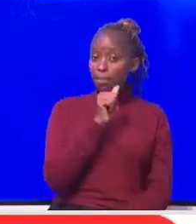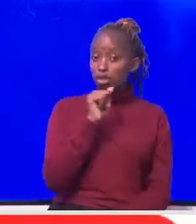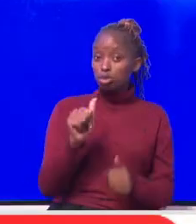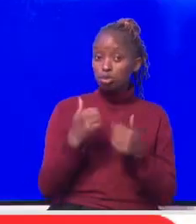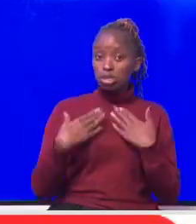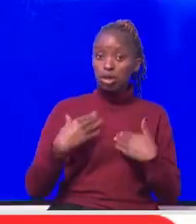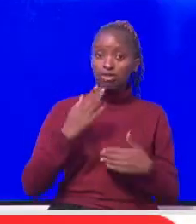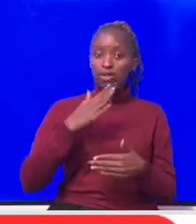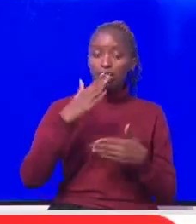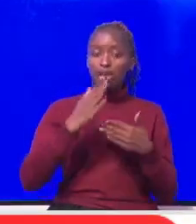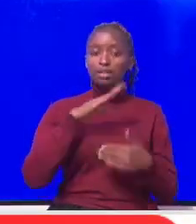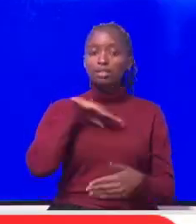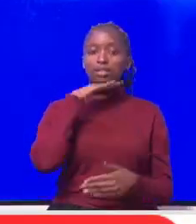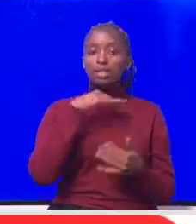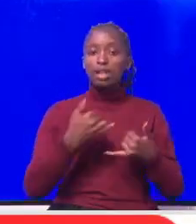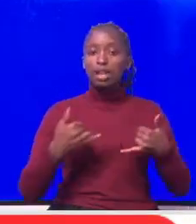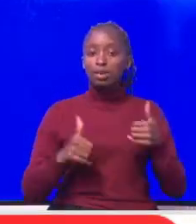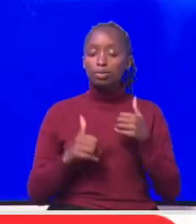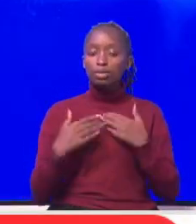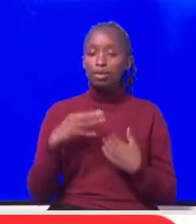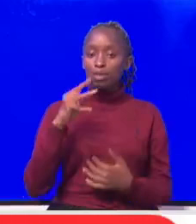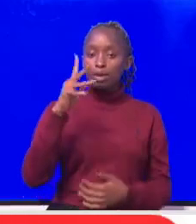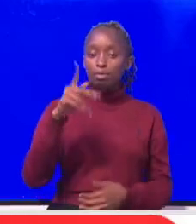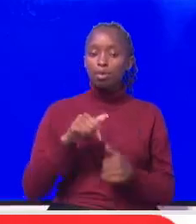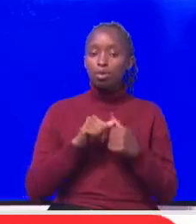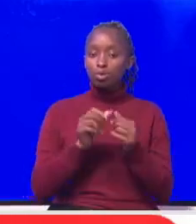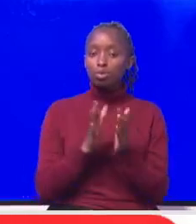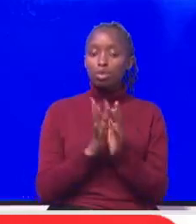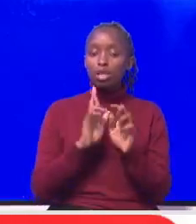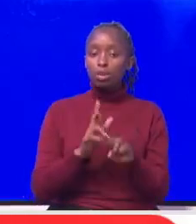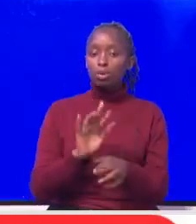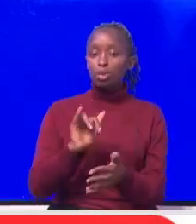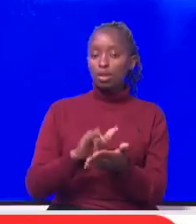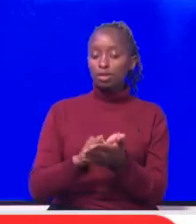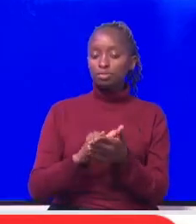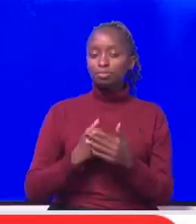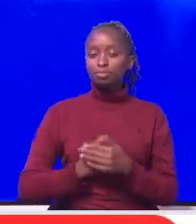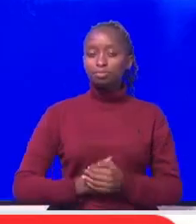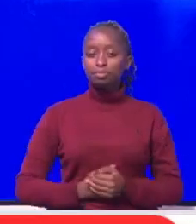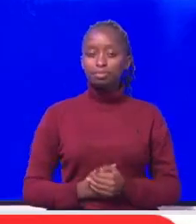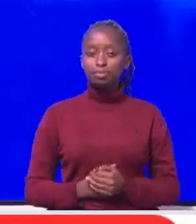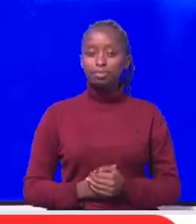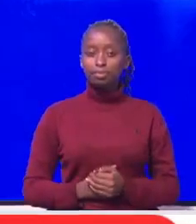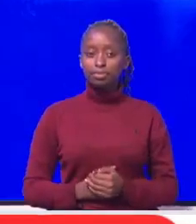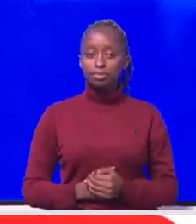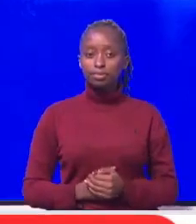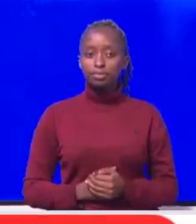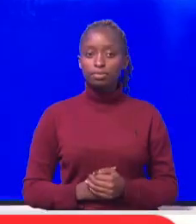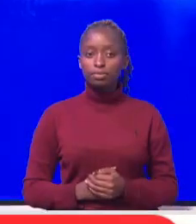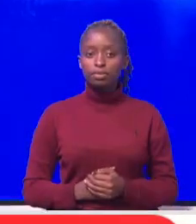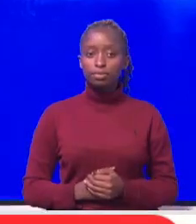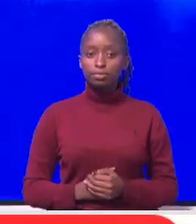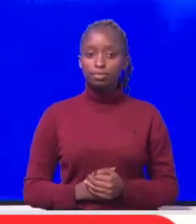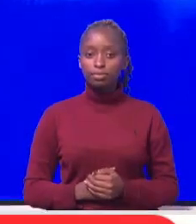deadline, as MPs dilly-dally on the report. Apollo Kamau, TV 47.